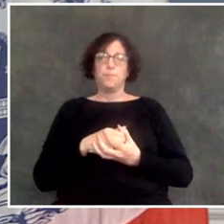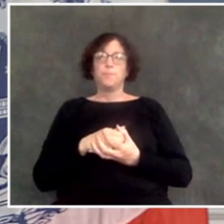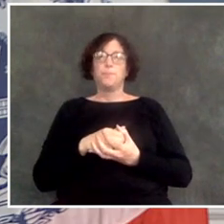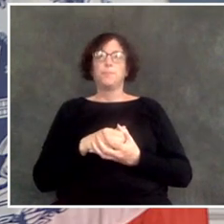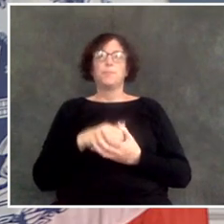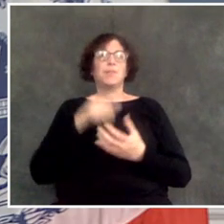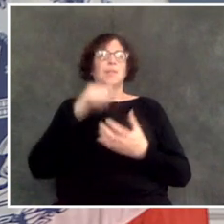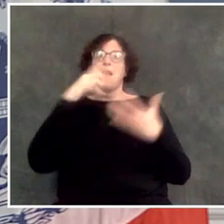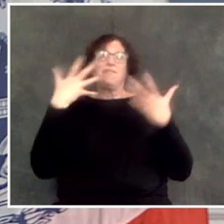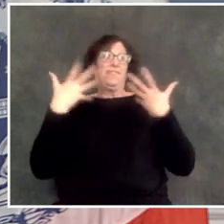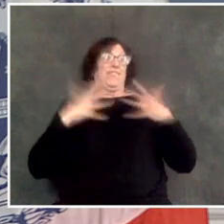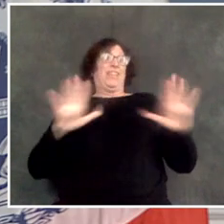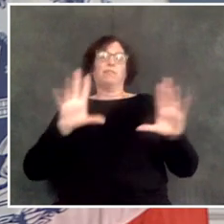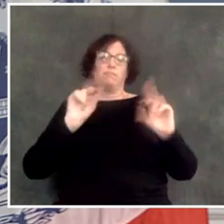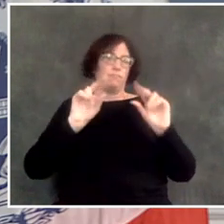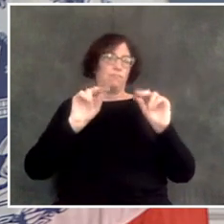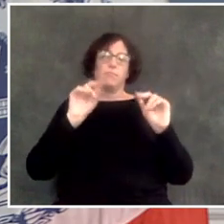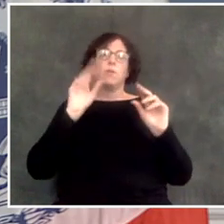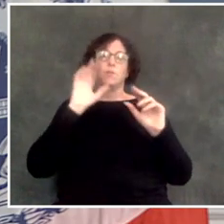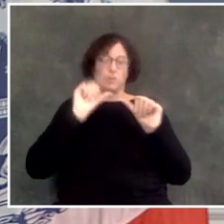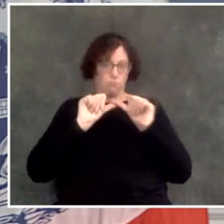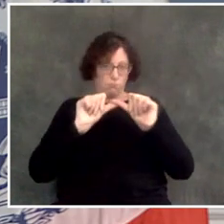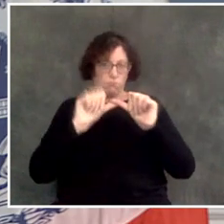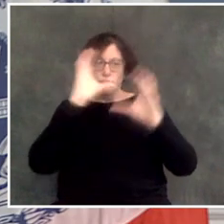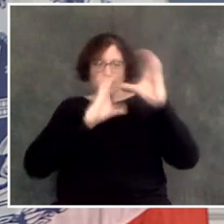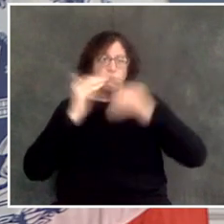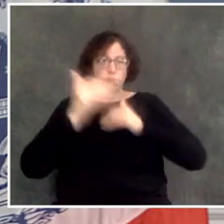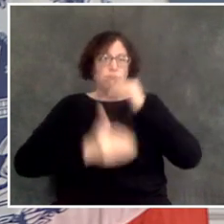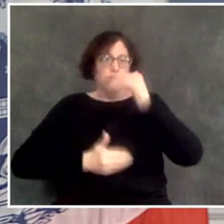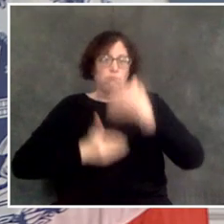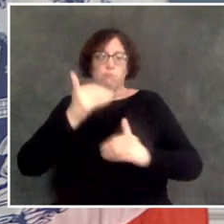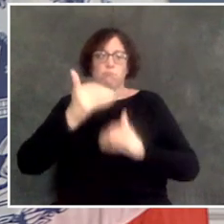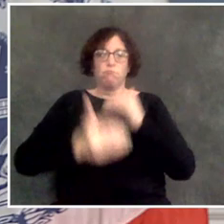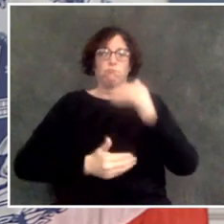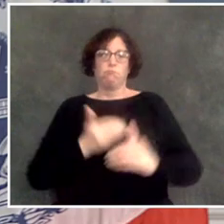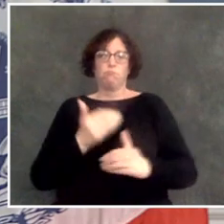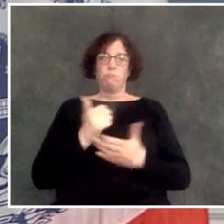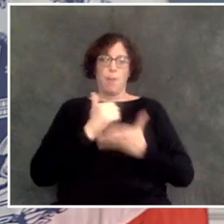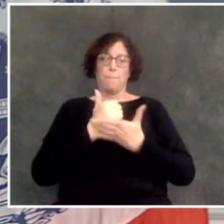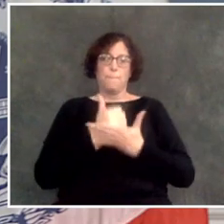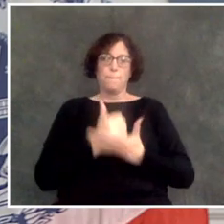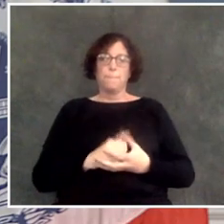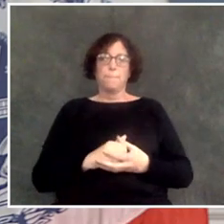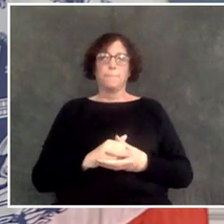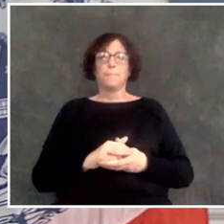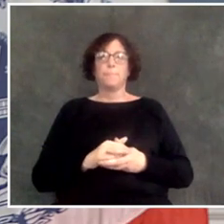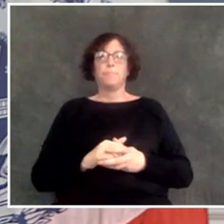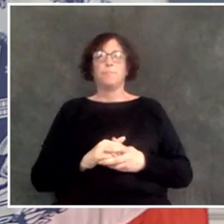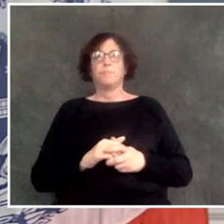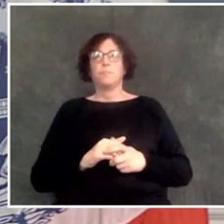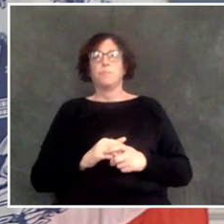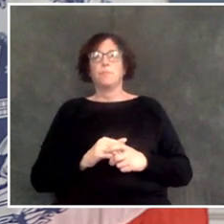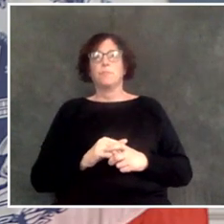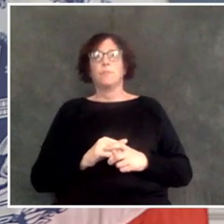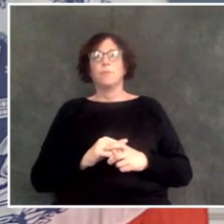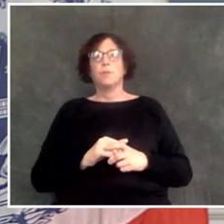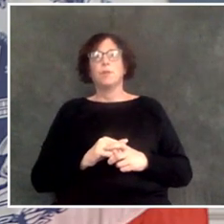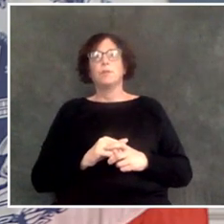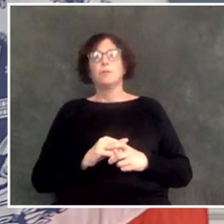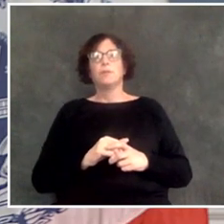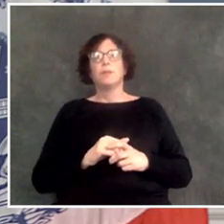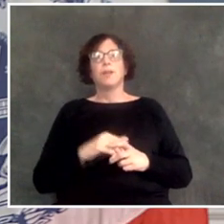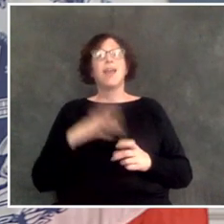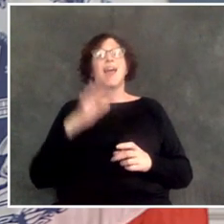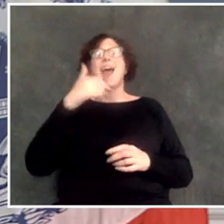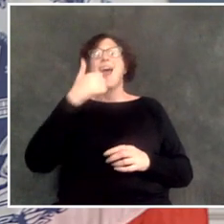hotel into a non-traditional hospital that can serve people convalescing from COVID-19, for